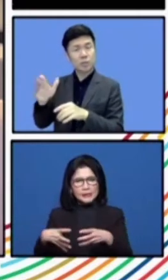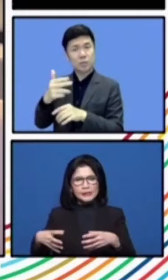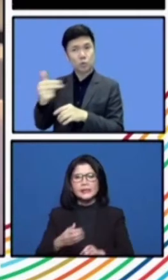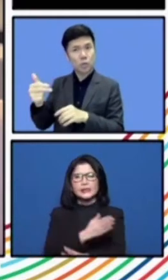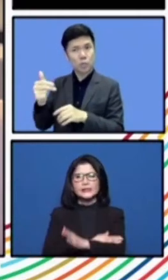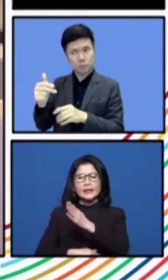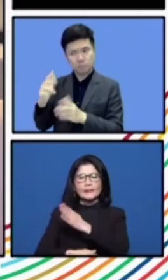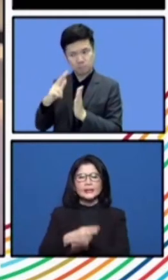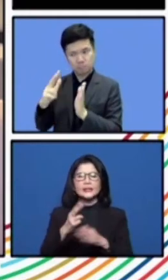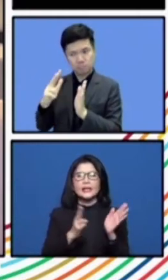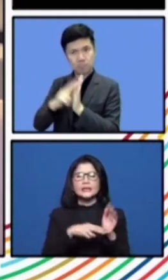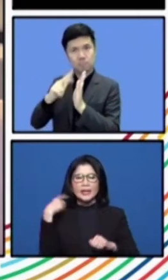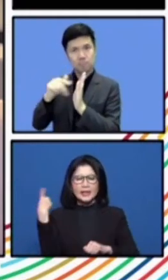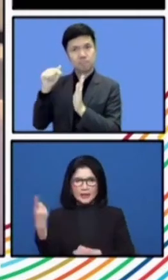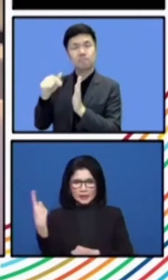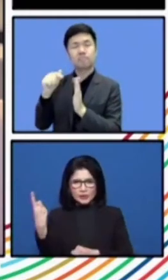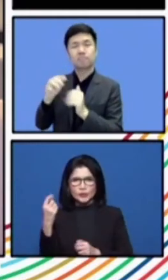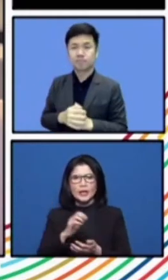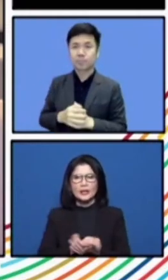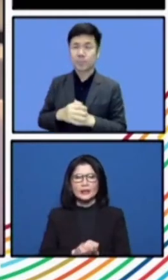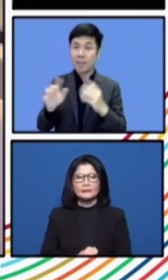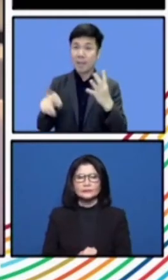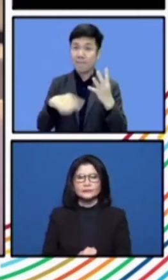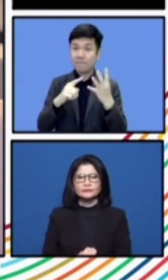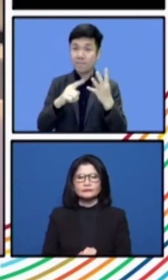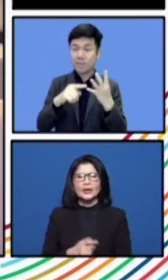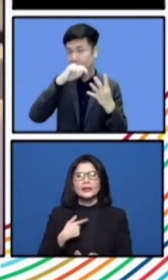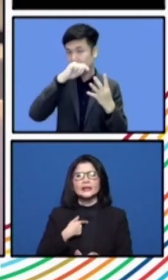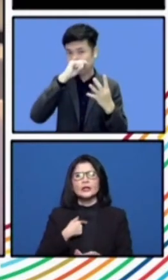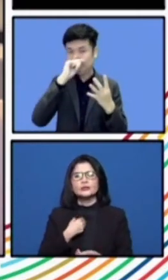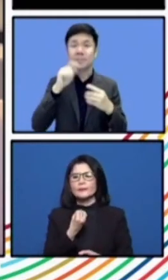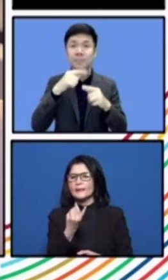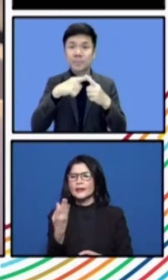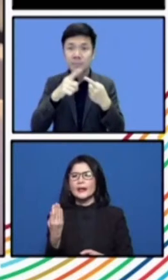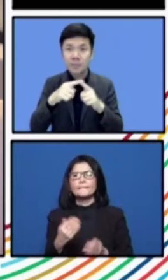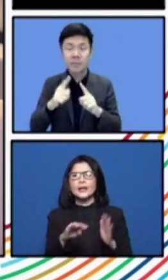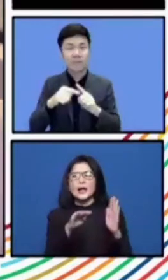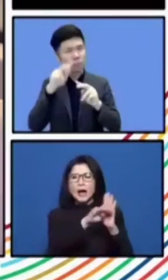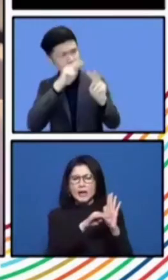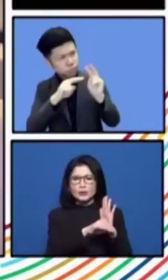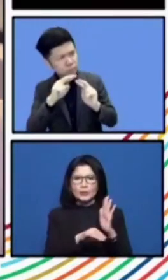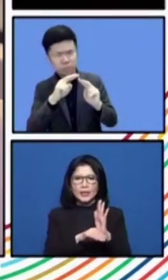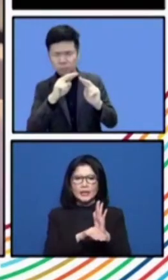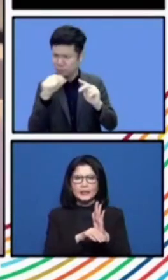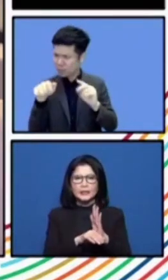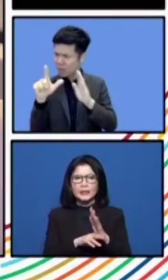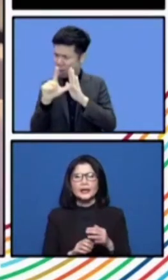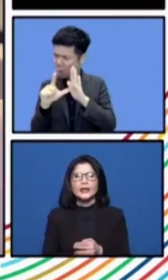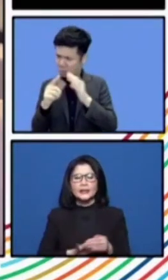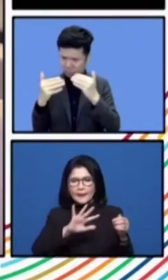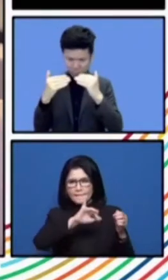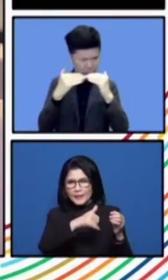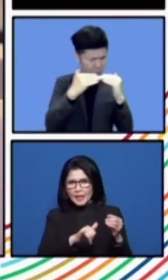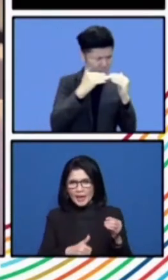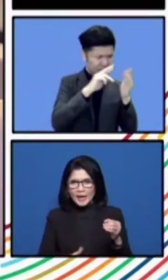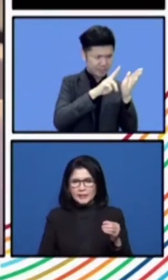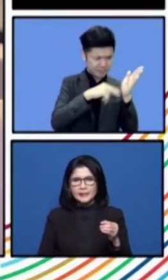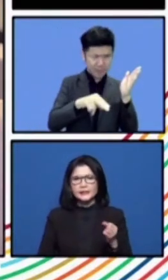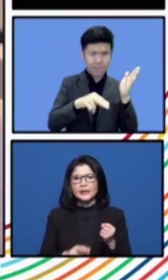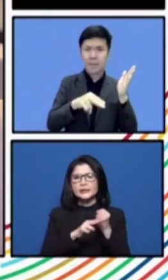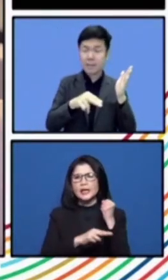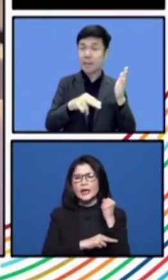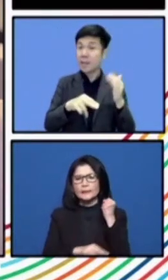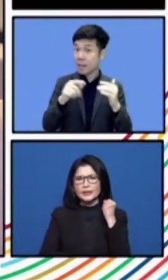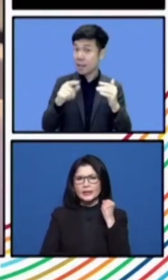proposed new laws and policies must be developed and or assessed for compatibility and compliance with dcrpd and are